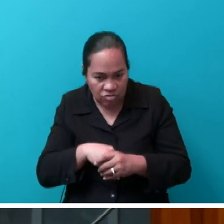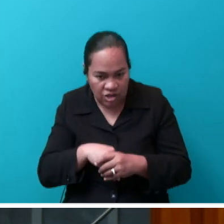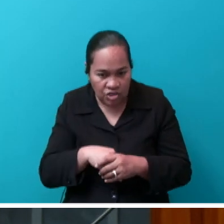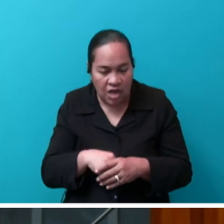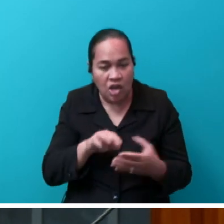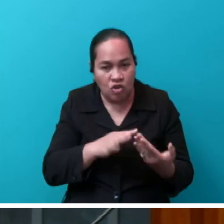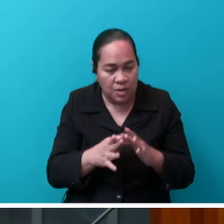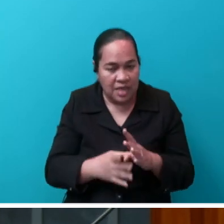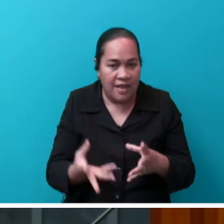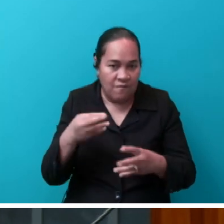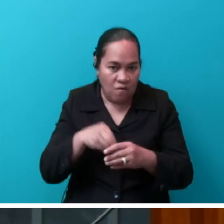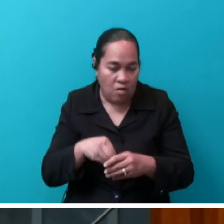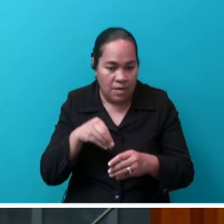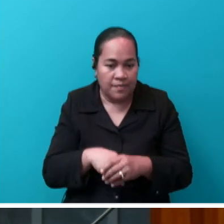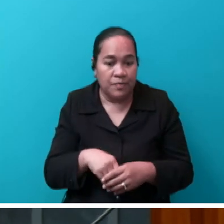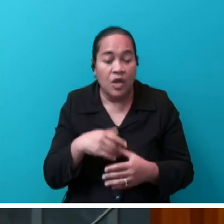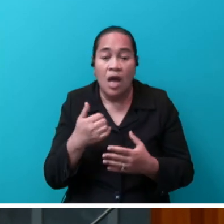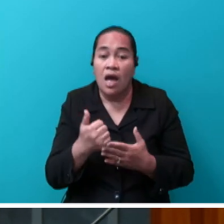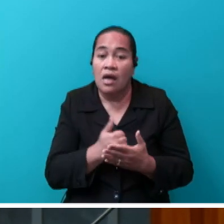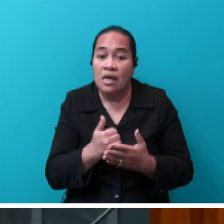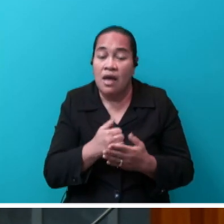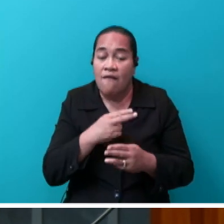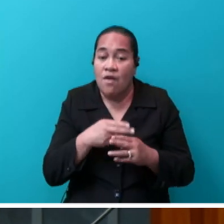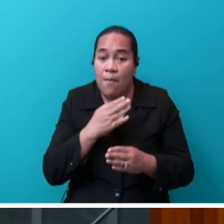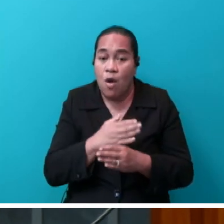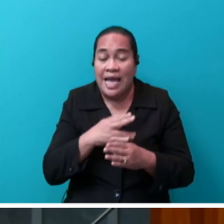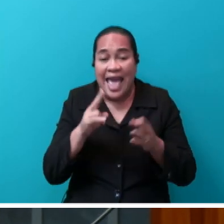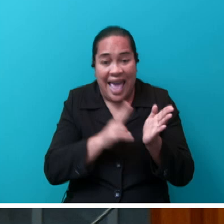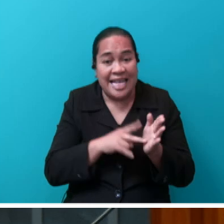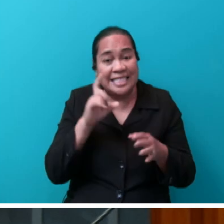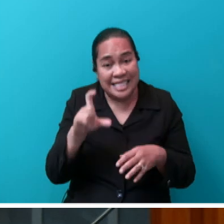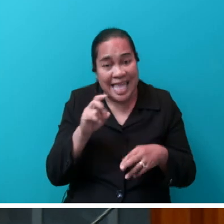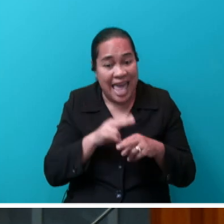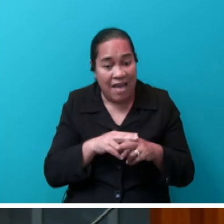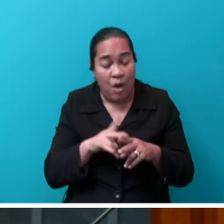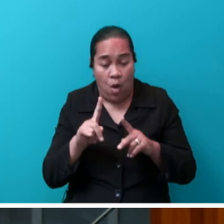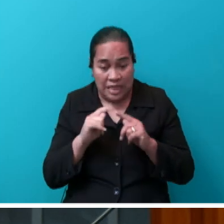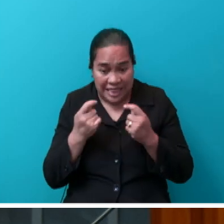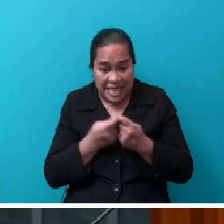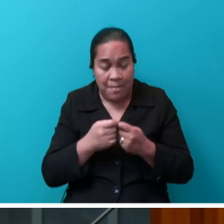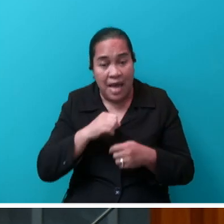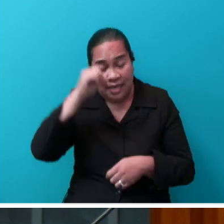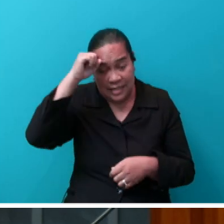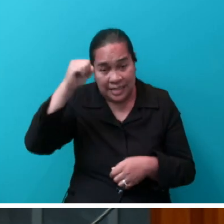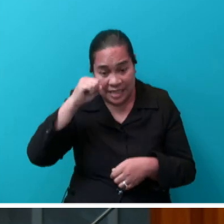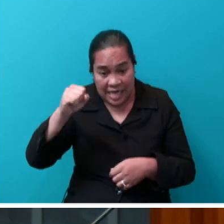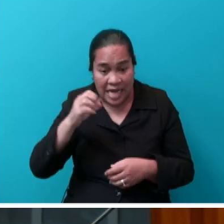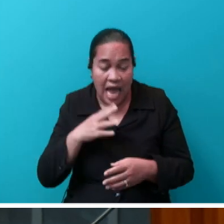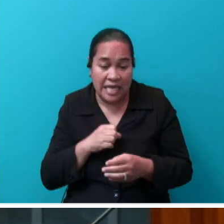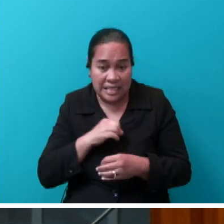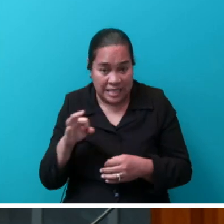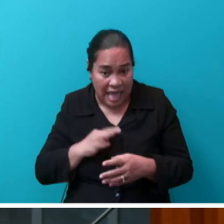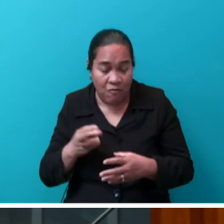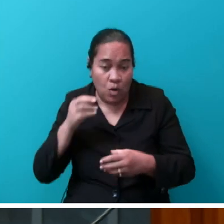of Educational Act and National Curriculum Framework, NCF. A team consisting of senior officers from the Ministry of Education